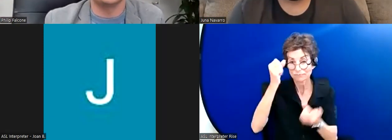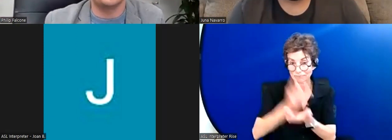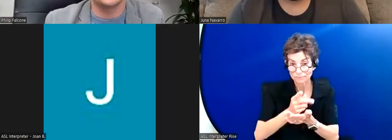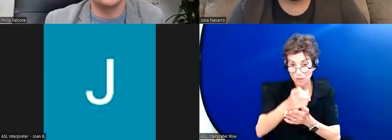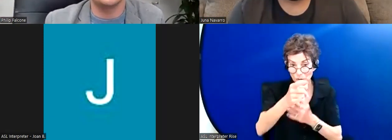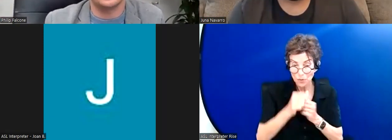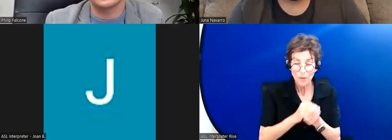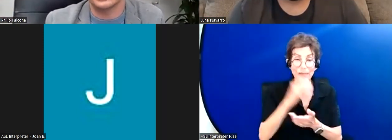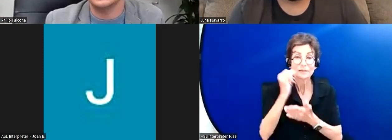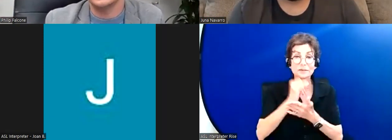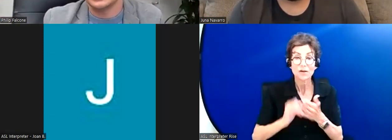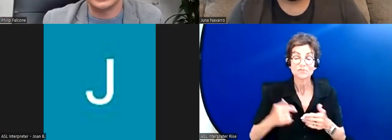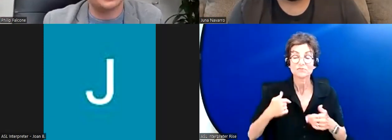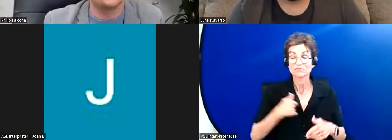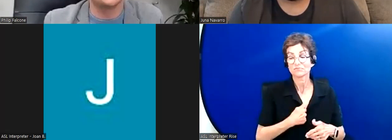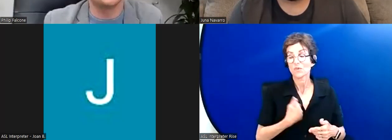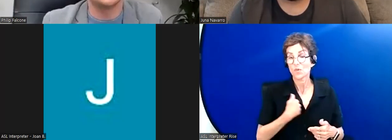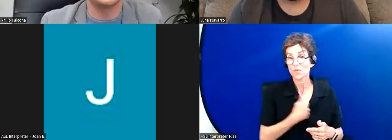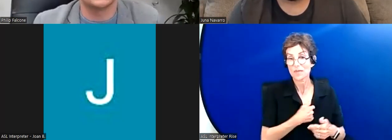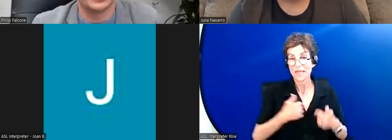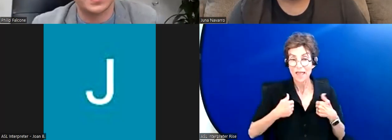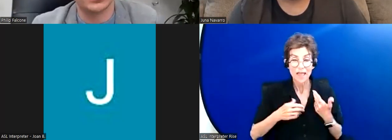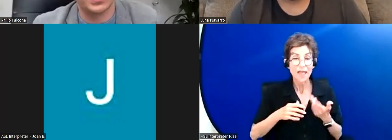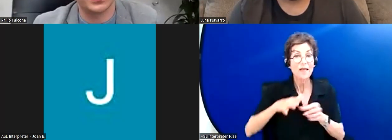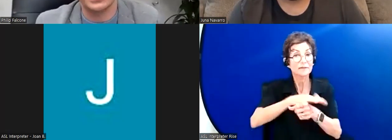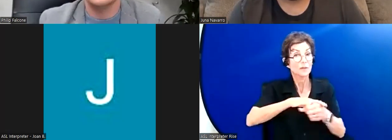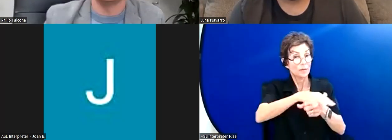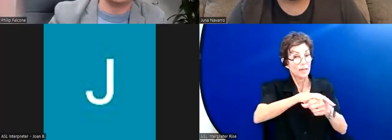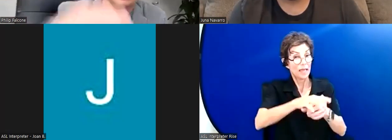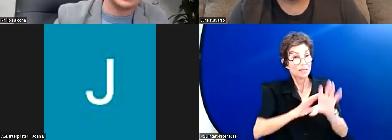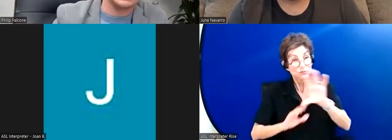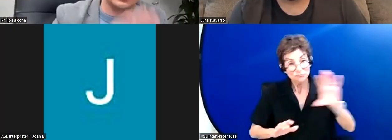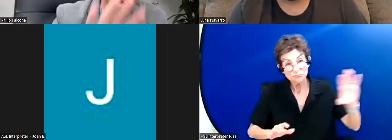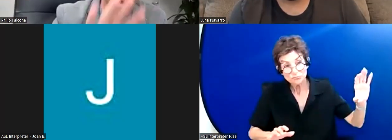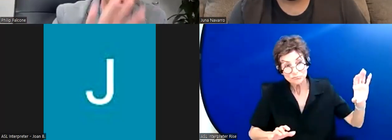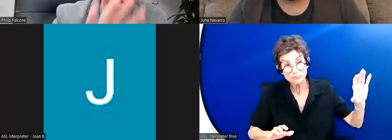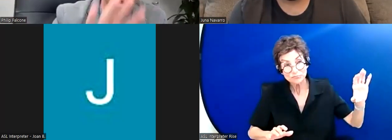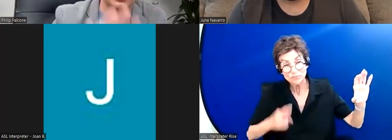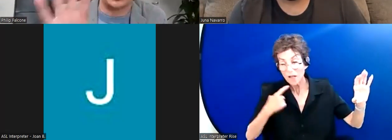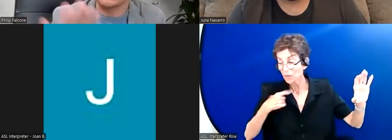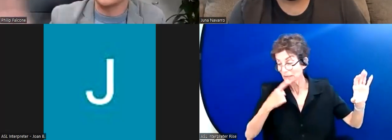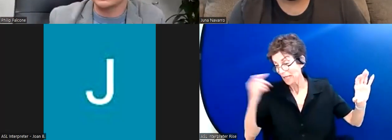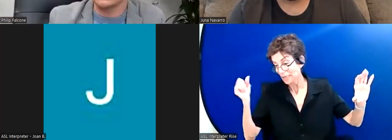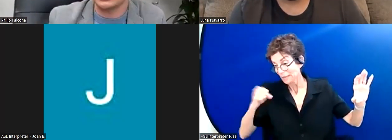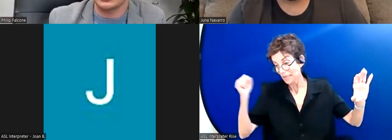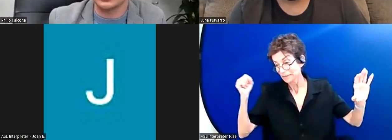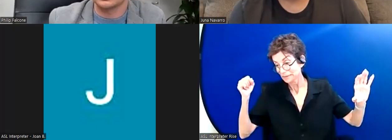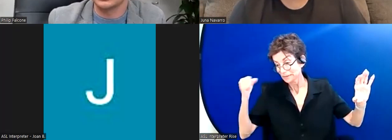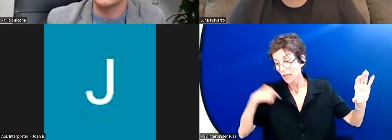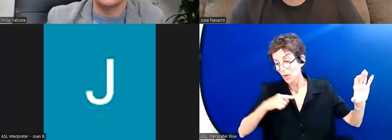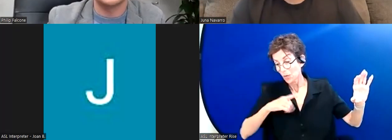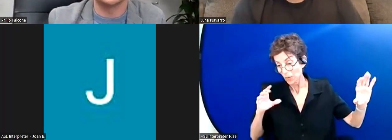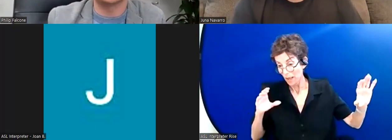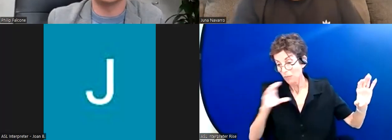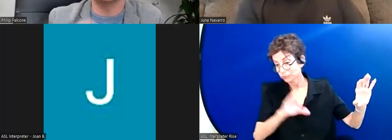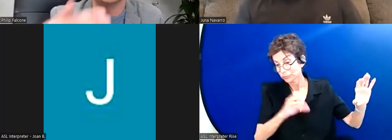The property owner has said, yes, I'm open to a mural. I just want to see a rendering. And we say, yes, we're covering the cost of all that. So that's all good. We